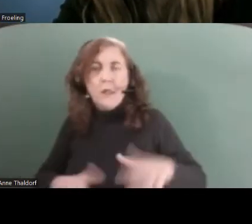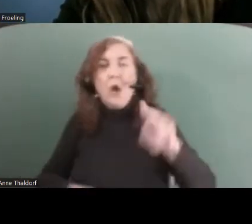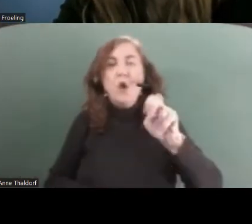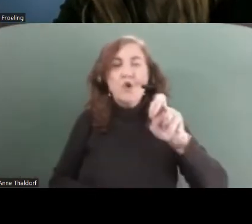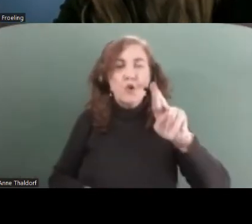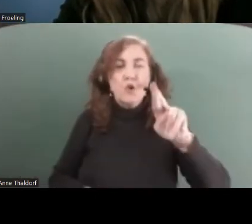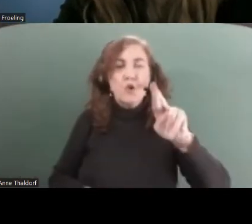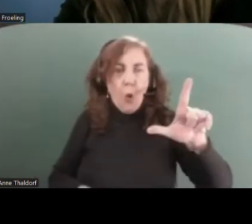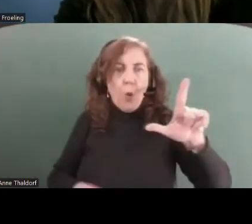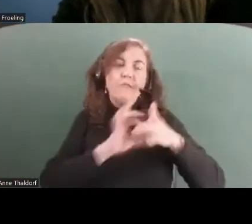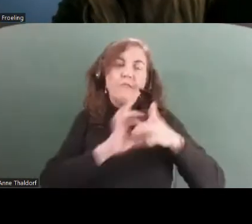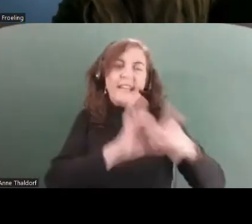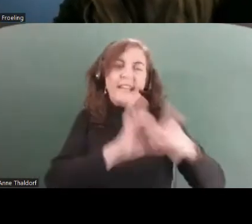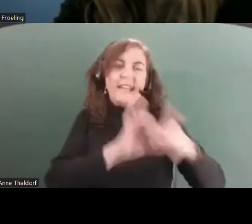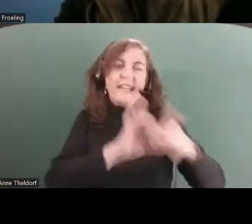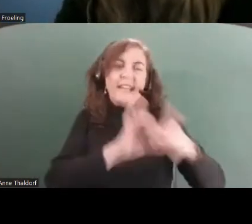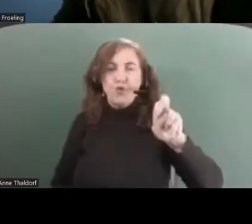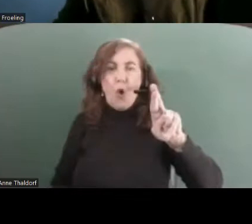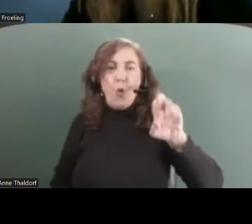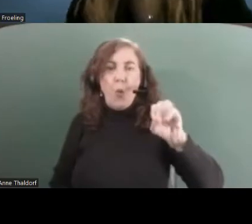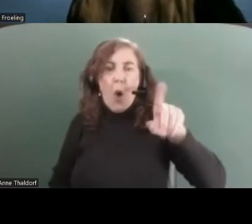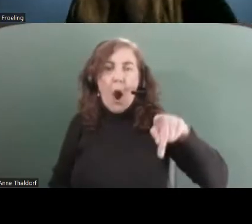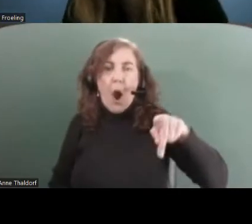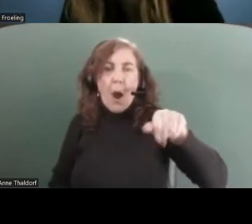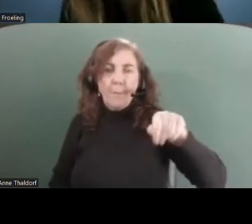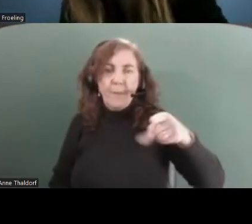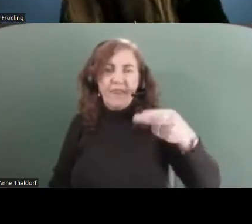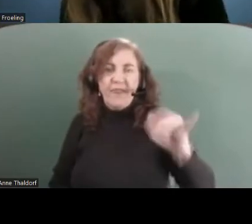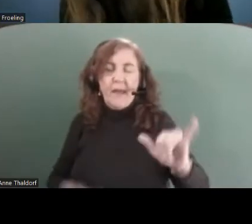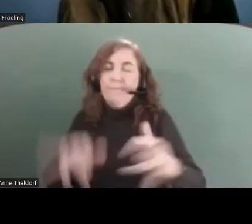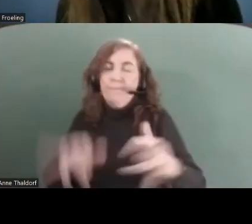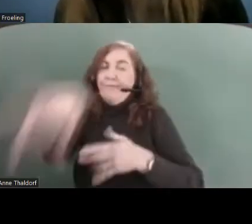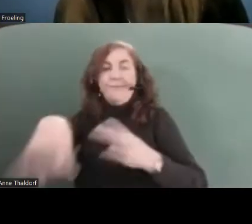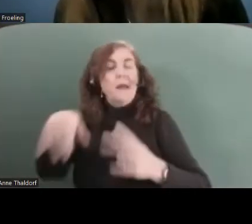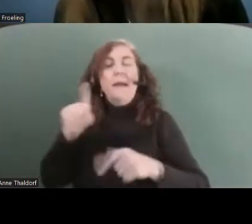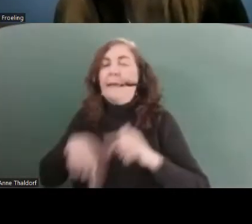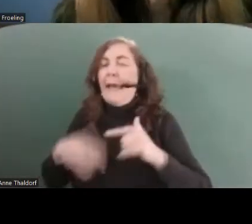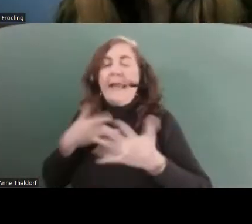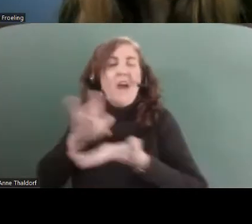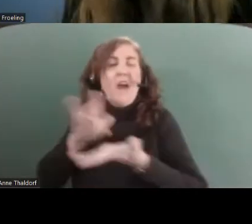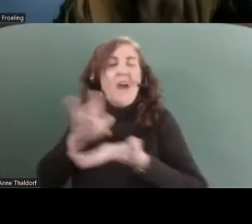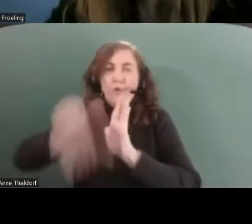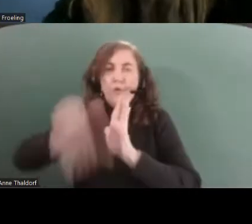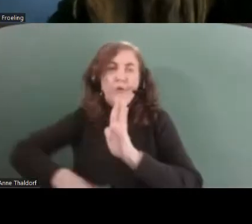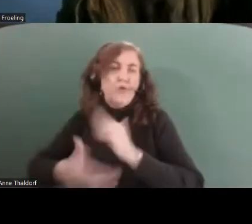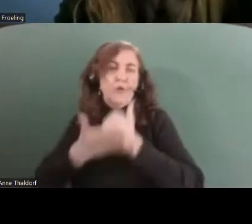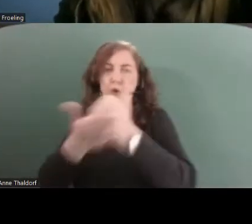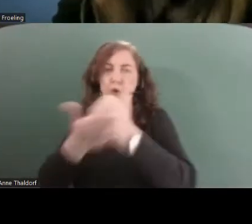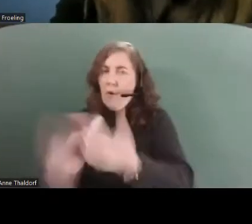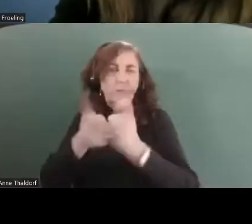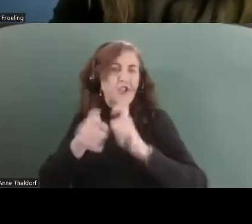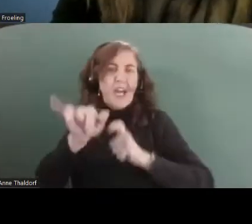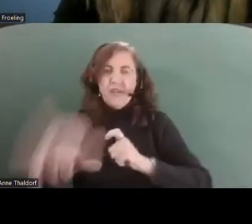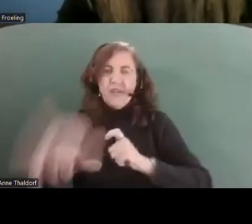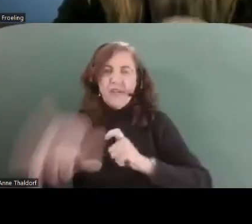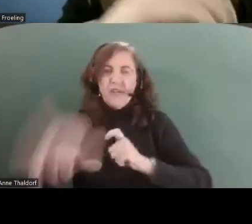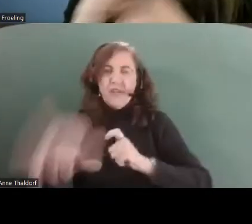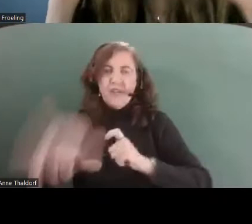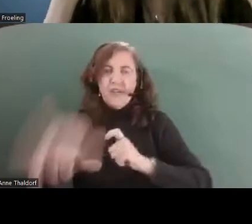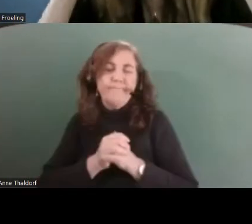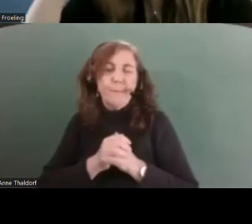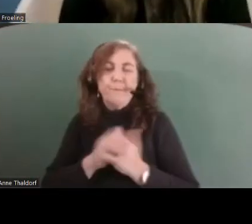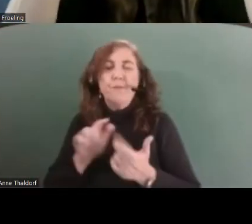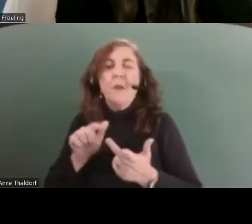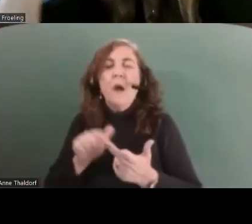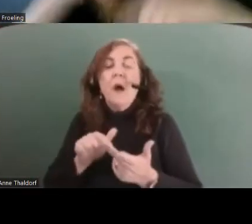And there's nothing you can do for neither one of those can be treated medically or surgically. And then central loss is when you